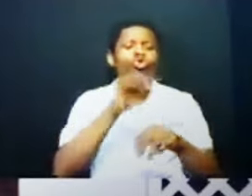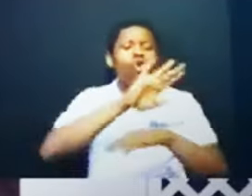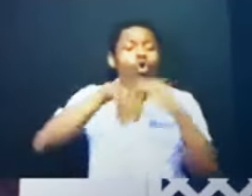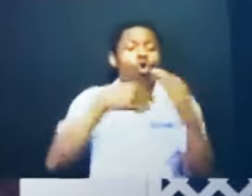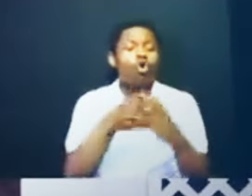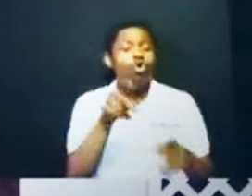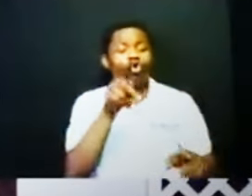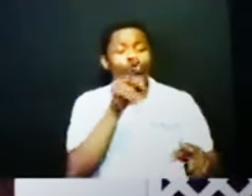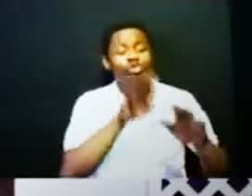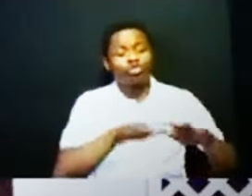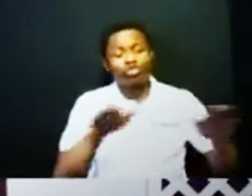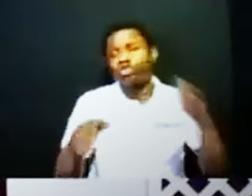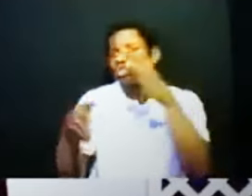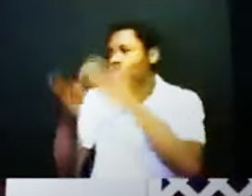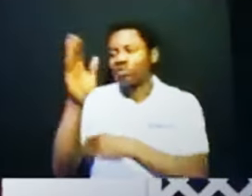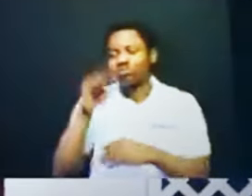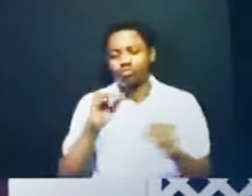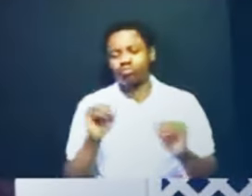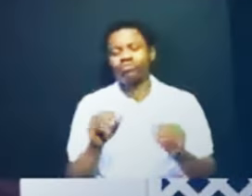God.